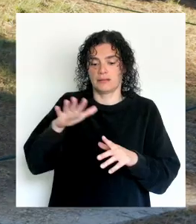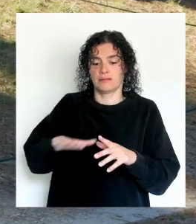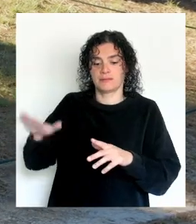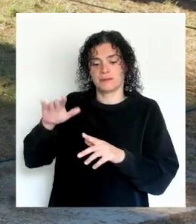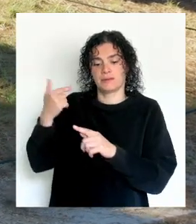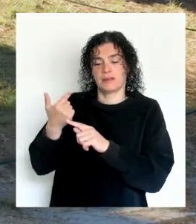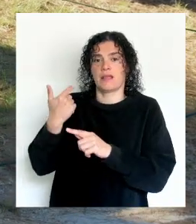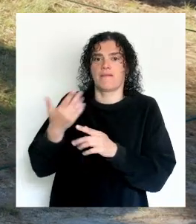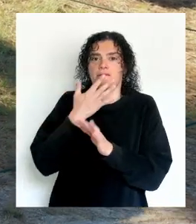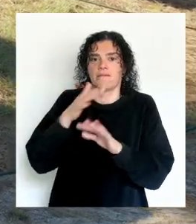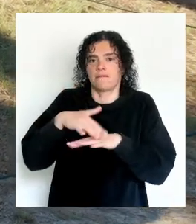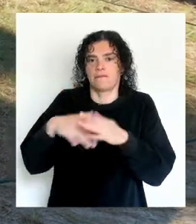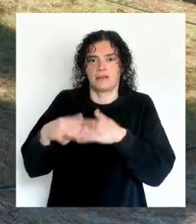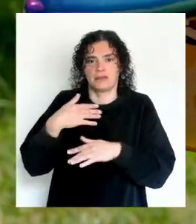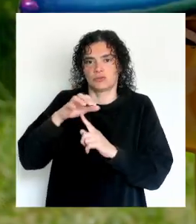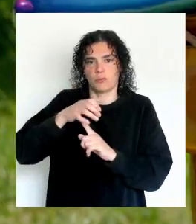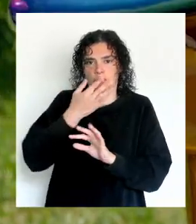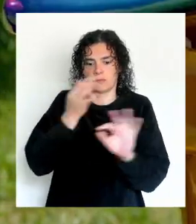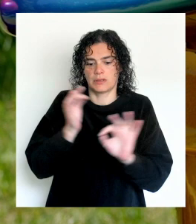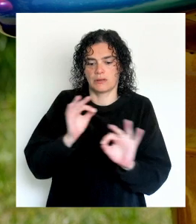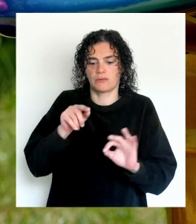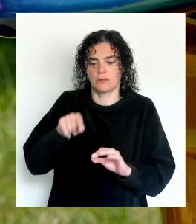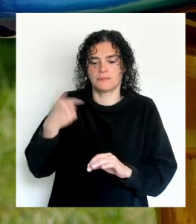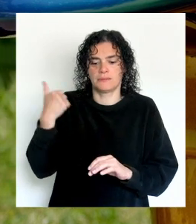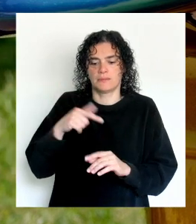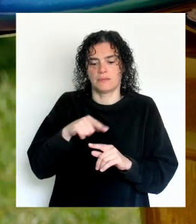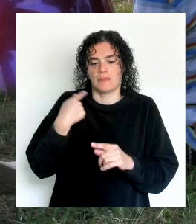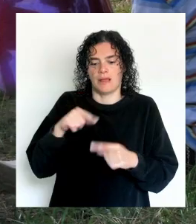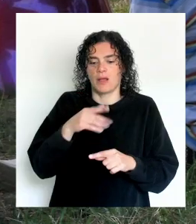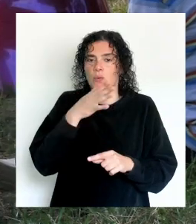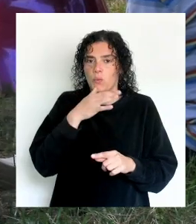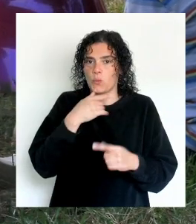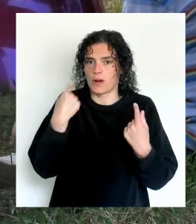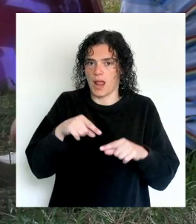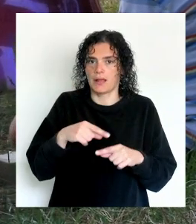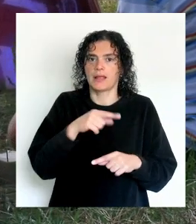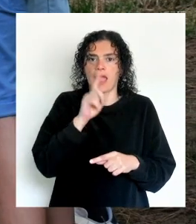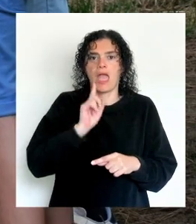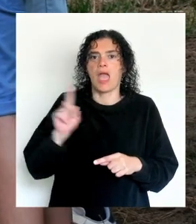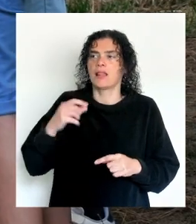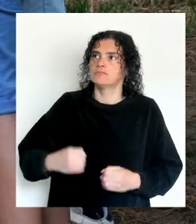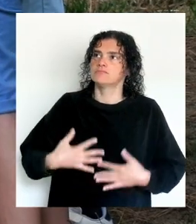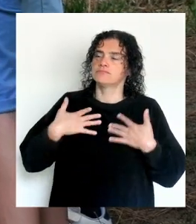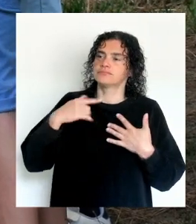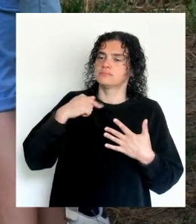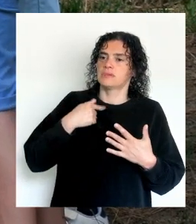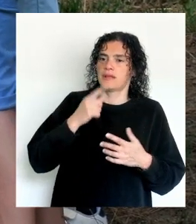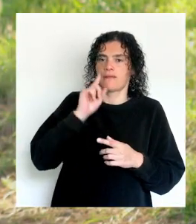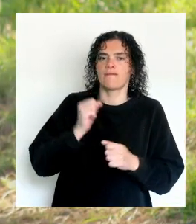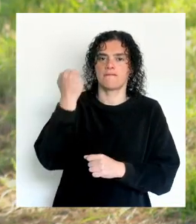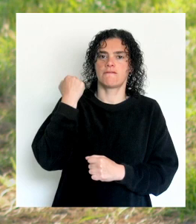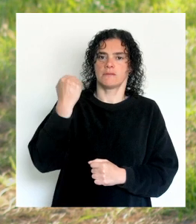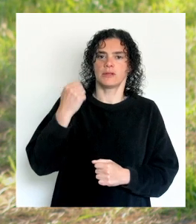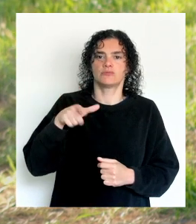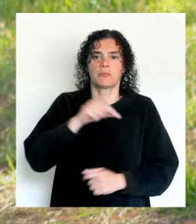Fleury, who's done these amazing mushrooms using car paint. And she's very much inspired by ideas around